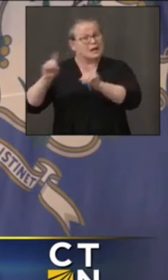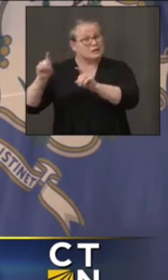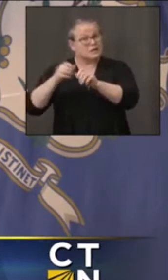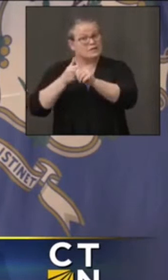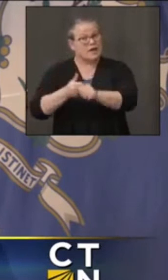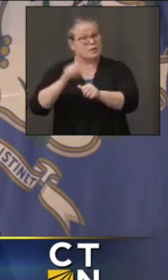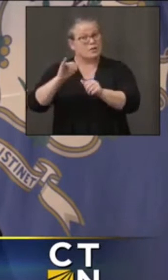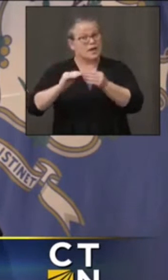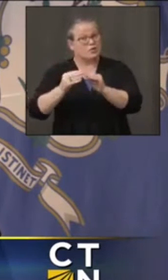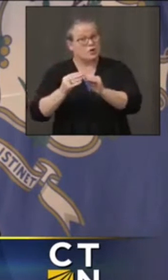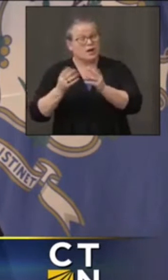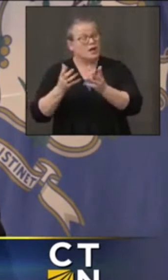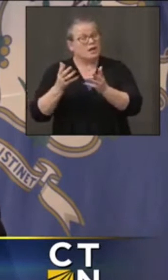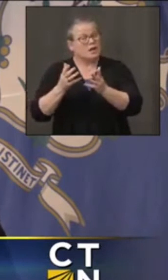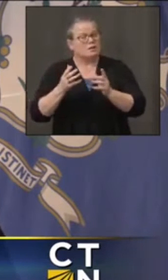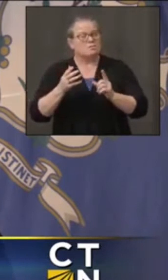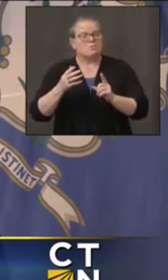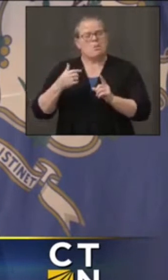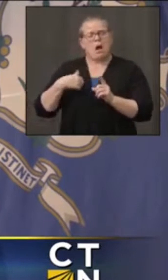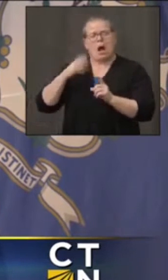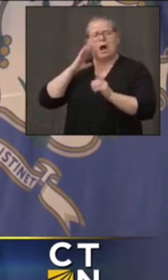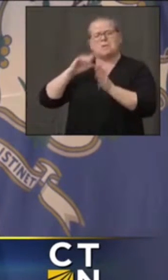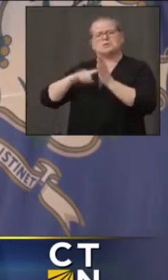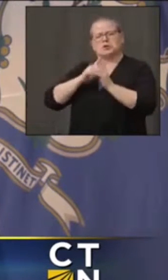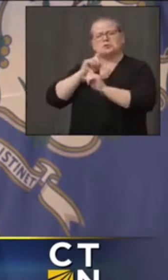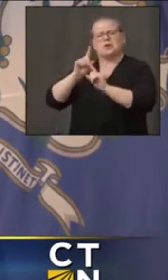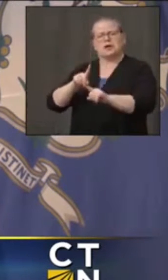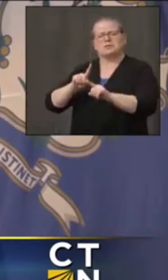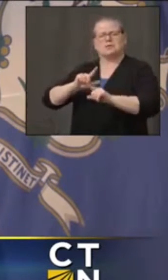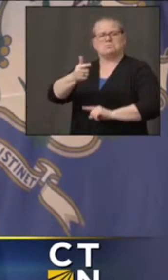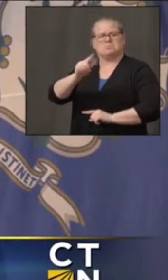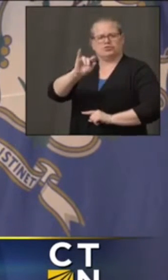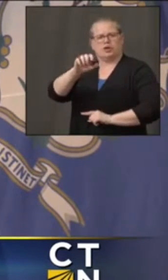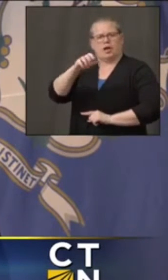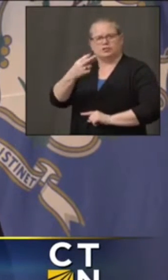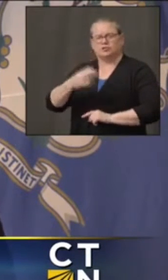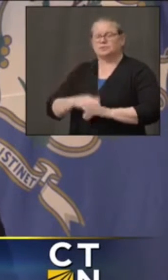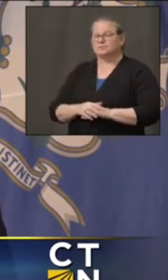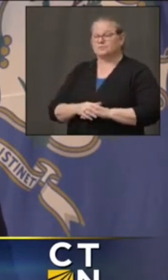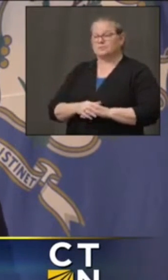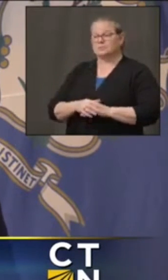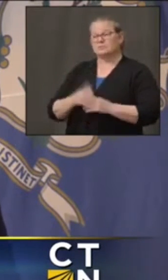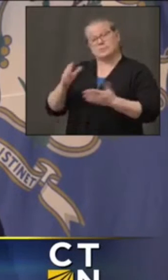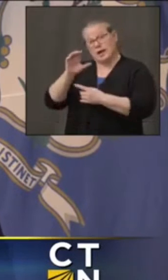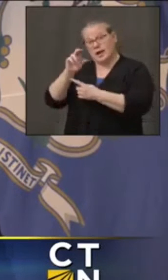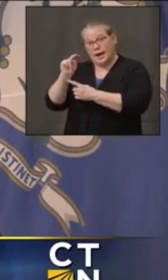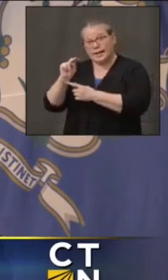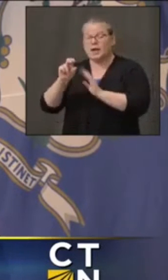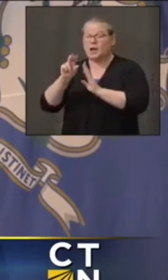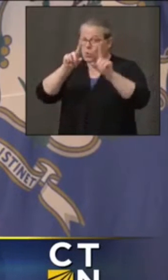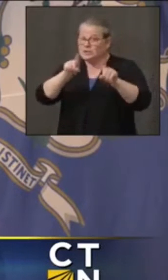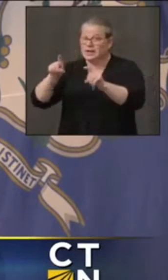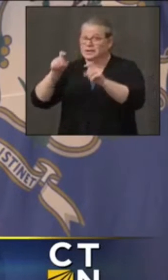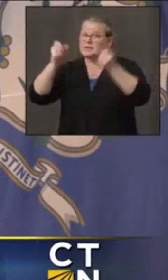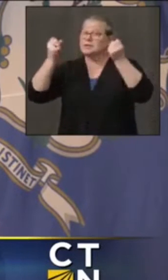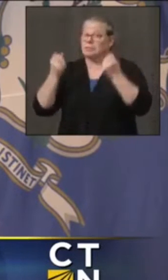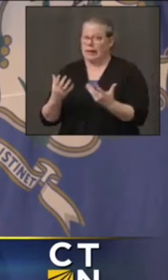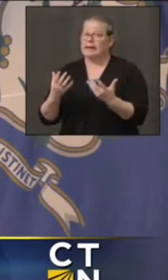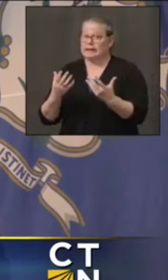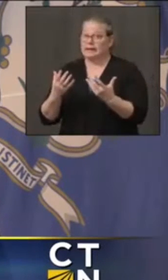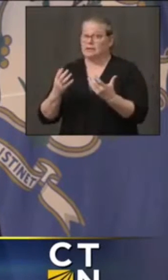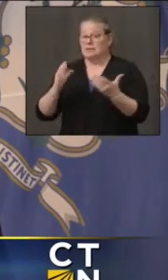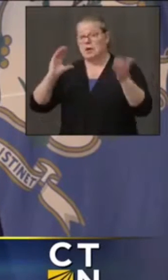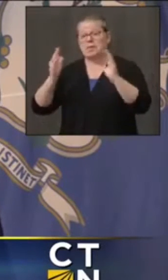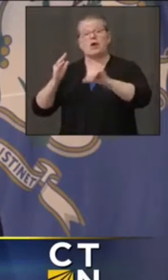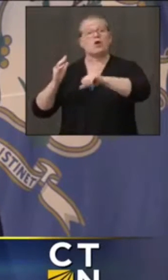Well, I can start, and then Josh can jump in. Obviously, we're testing a lot more than other people. That doesn't necessarily impact our positivity rate,